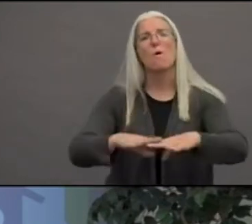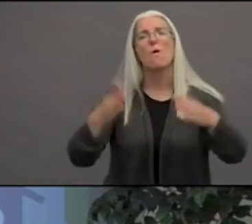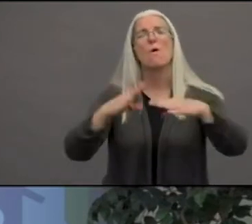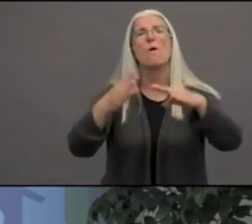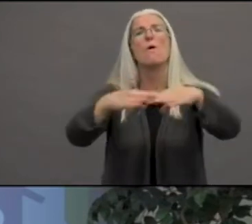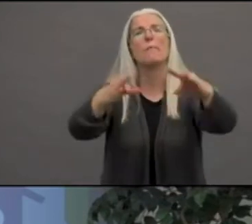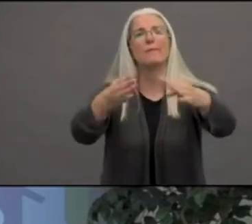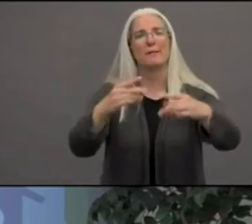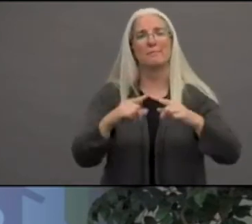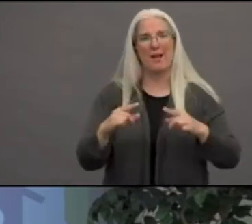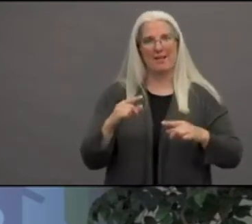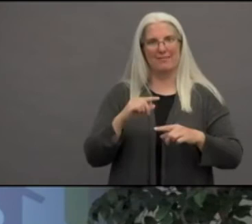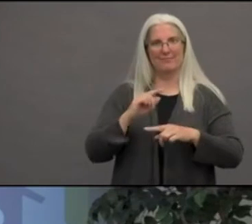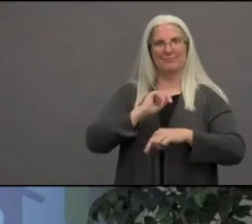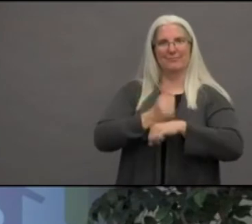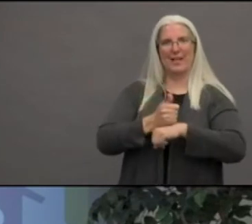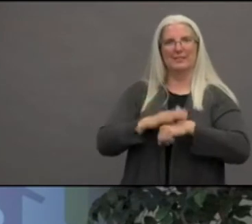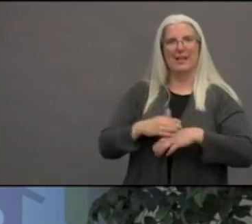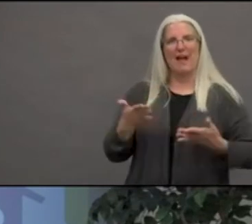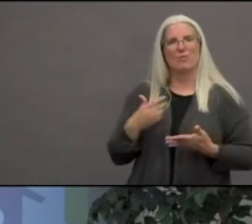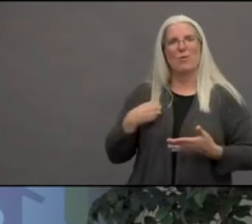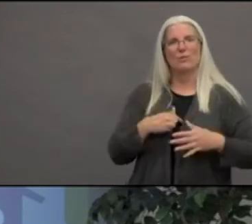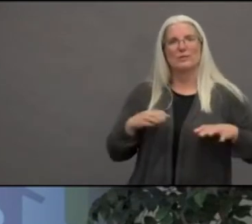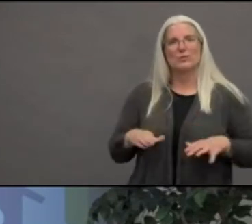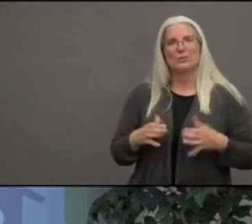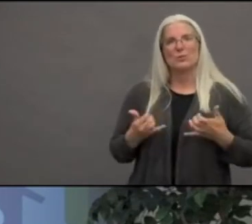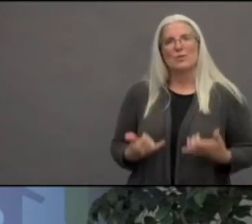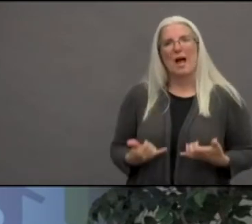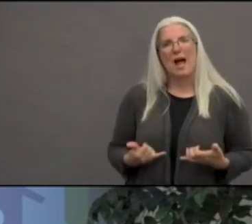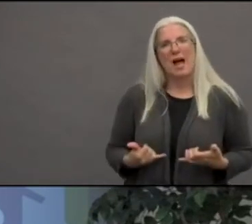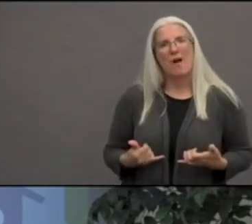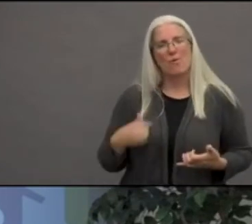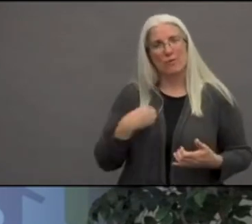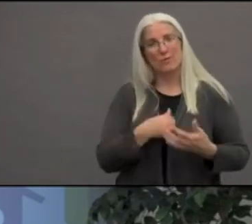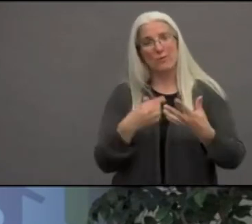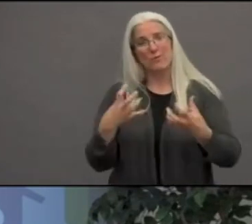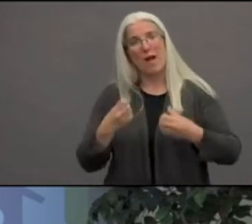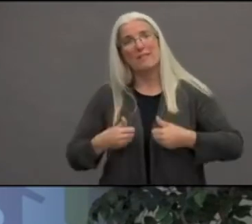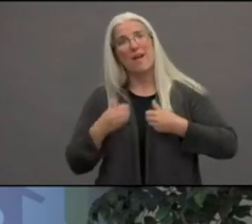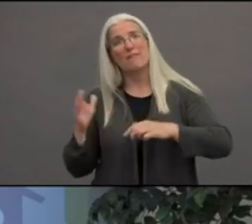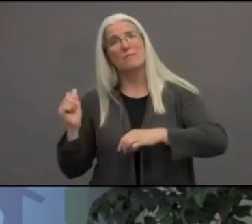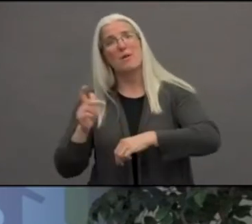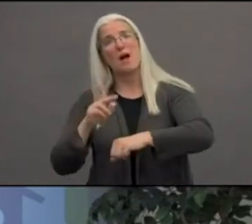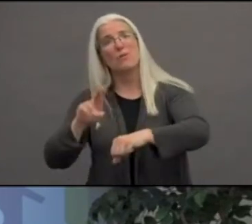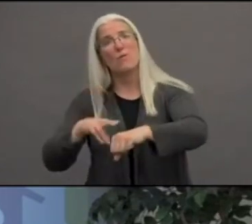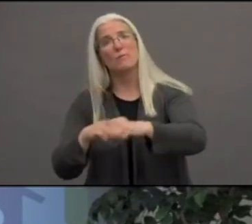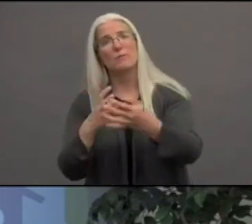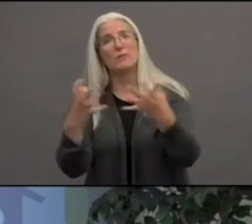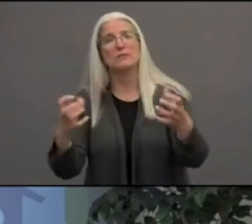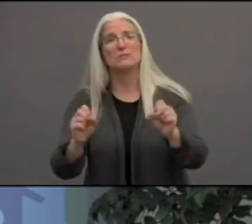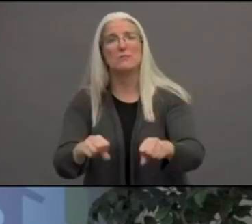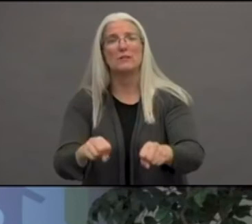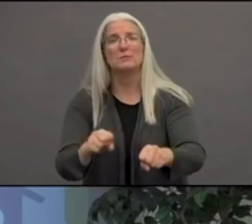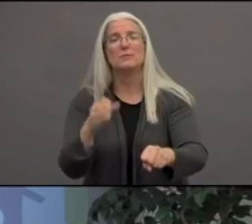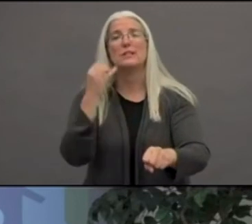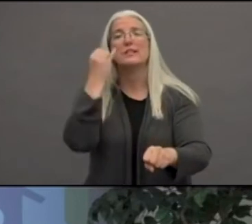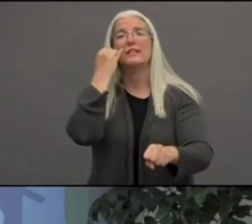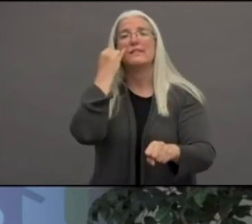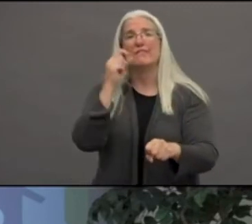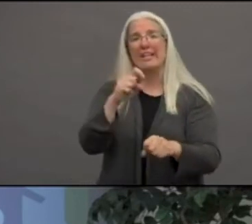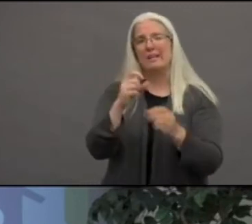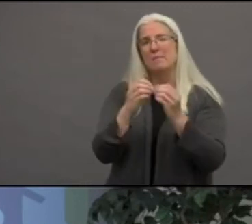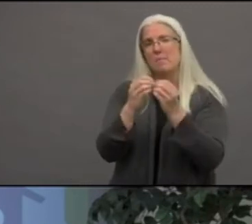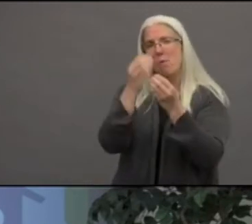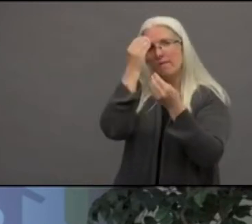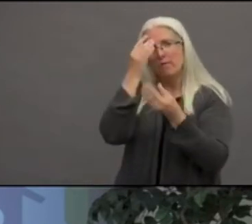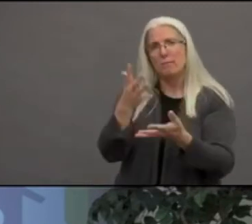back going and get life back as normal as it can be. If you need more information, anything